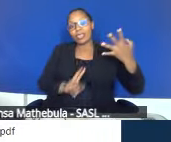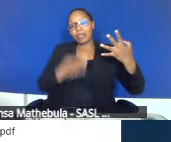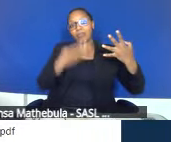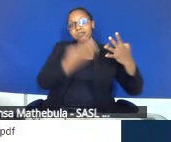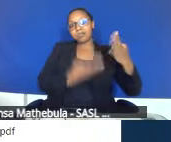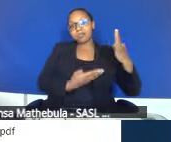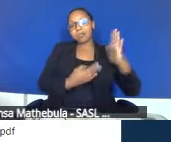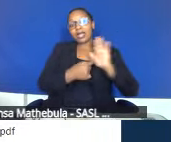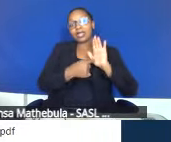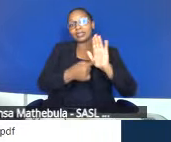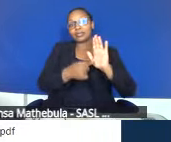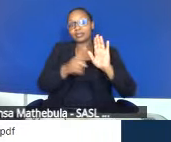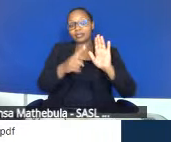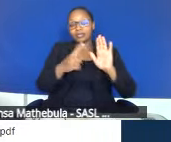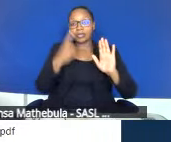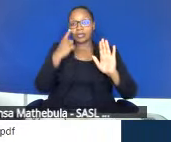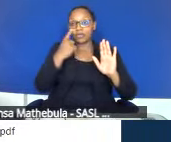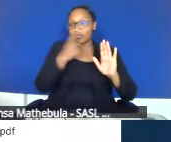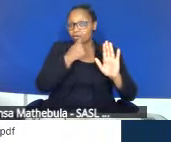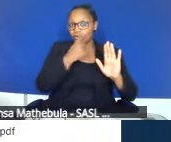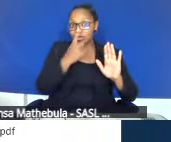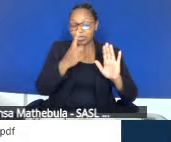vision, communication,